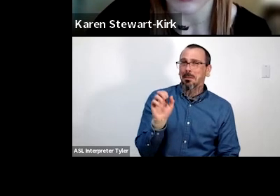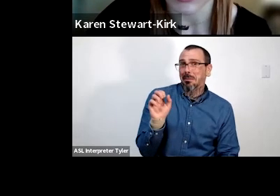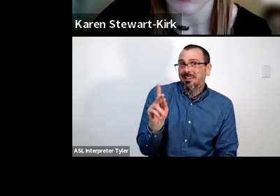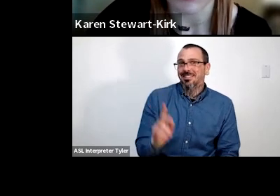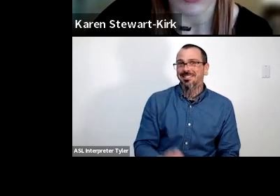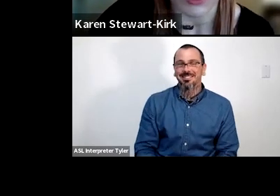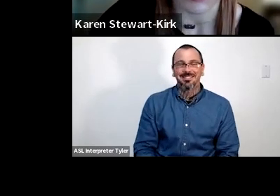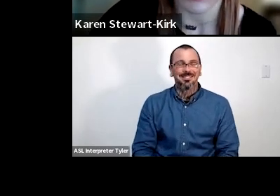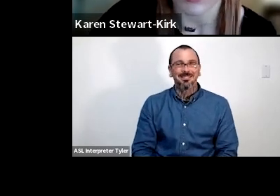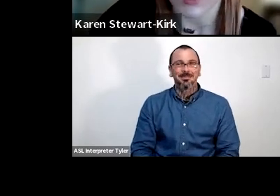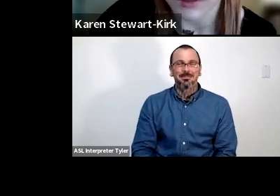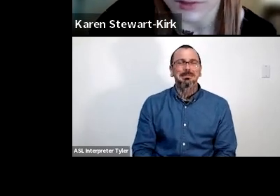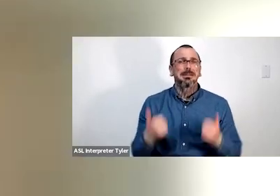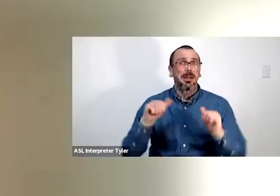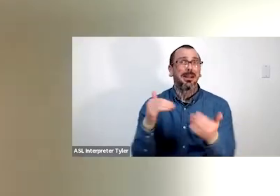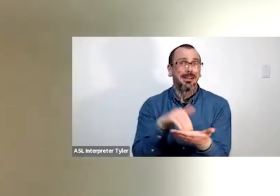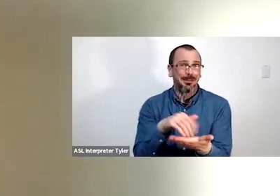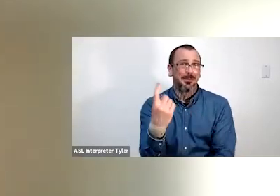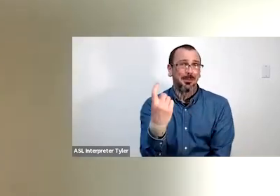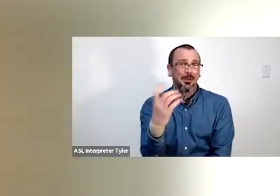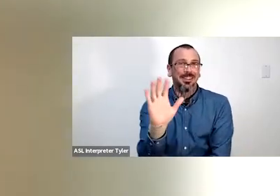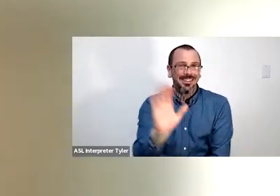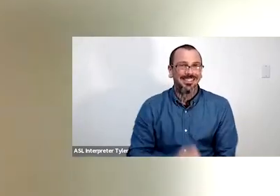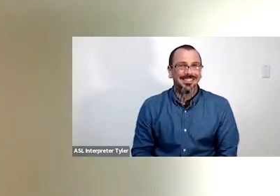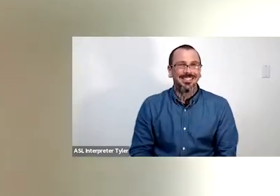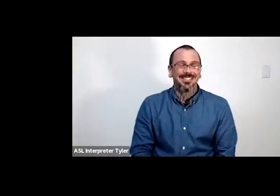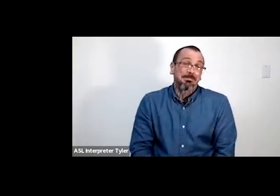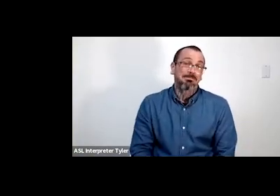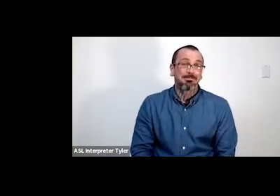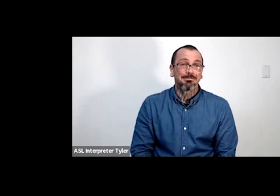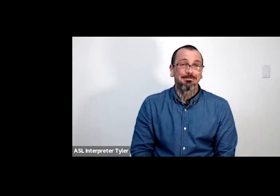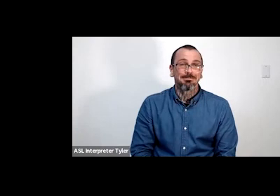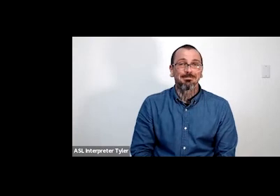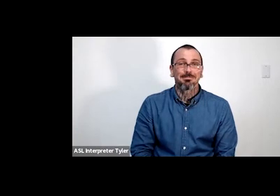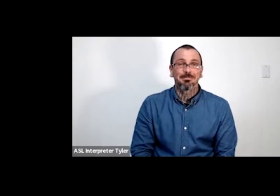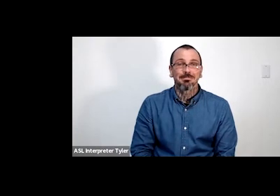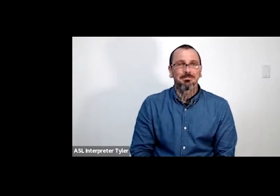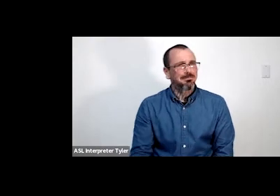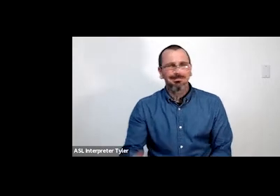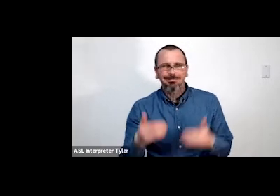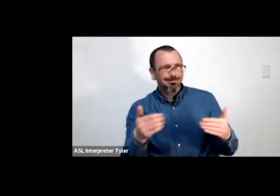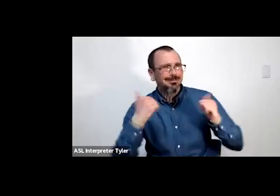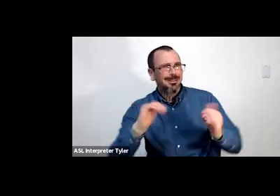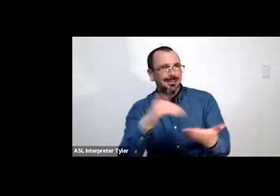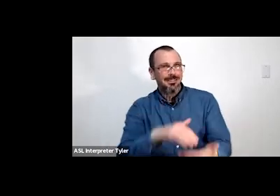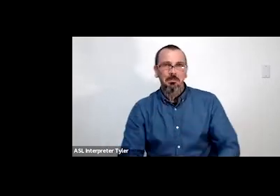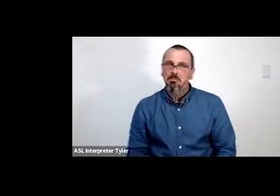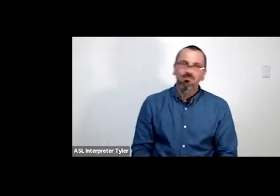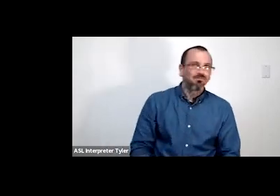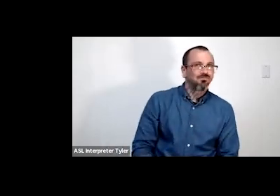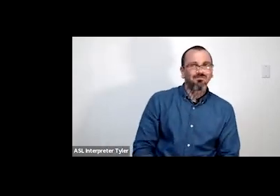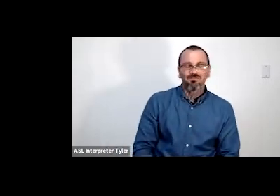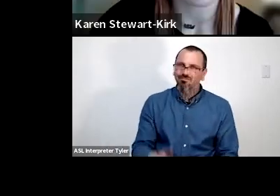Let me try one more time. Maybe it won't hurt to try again. It never hurts to try again. I'm determined, very